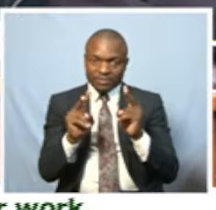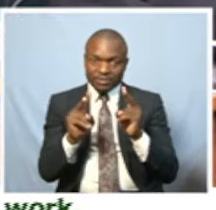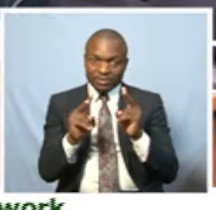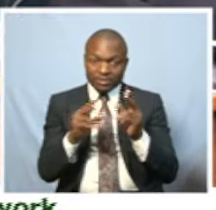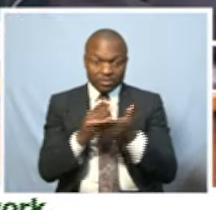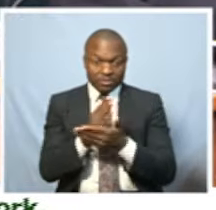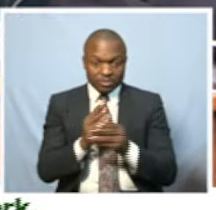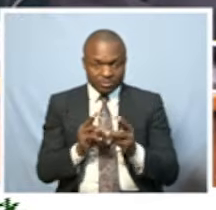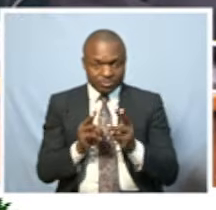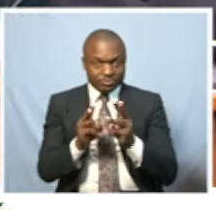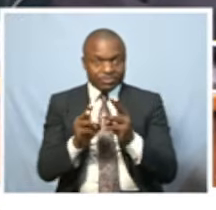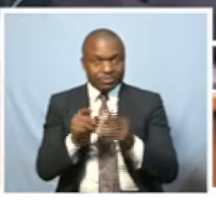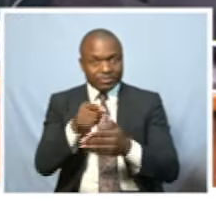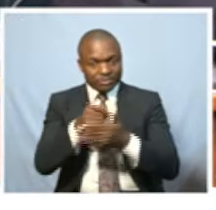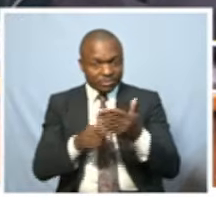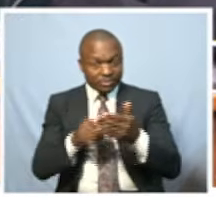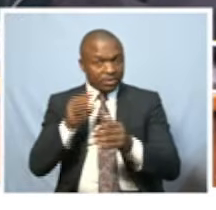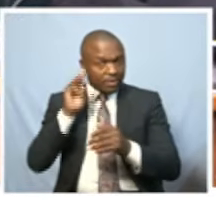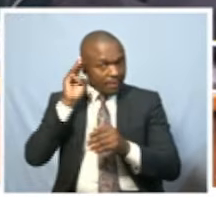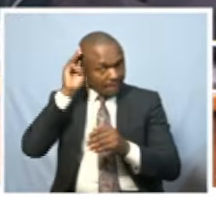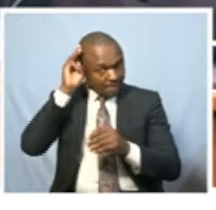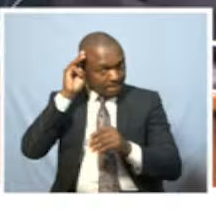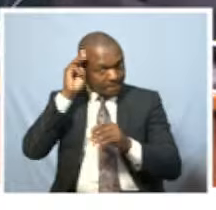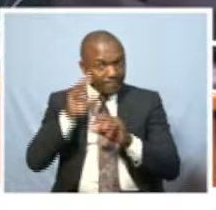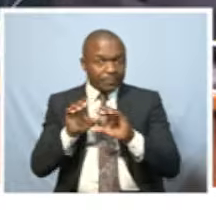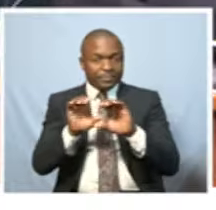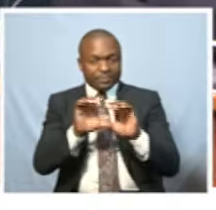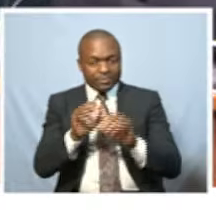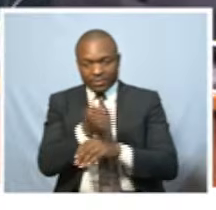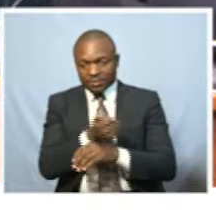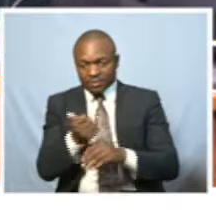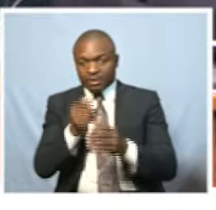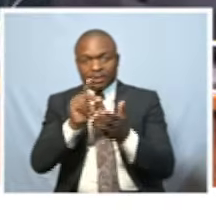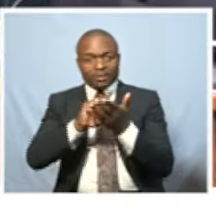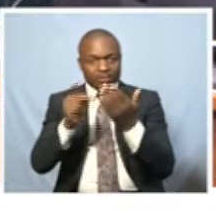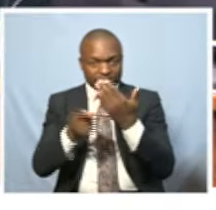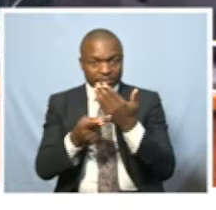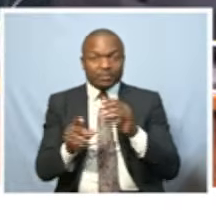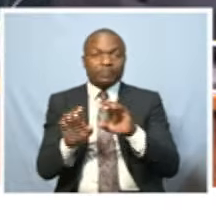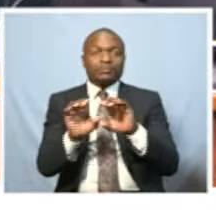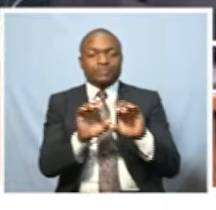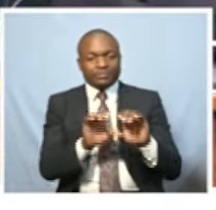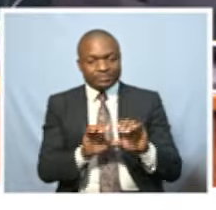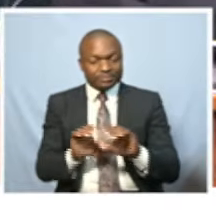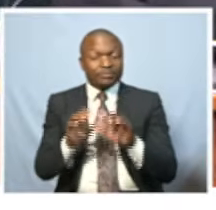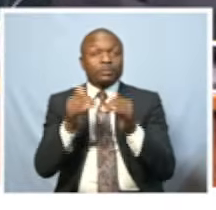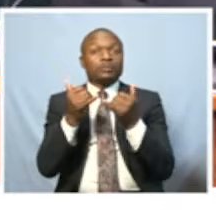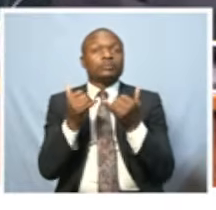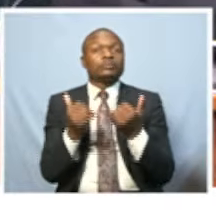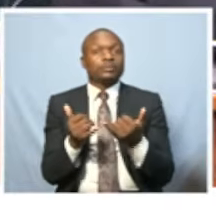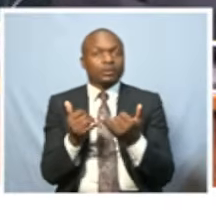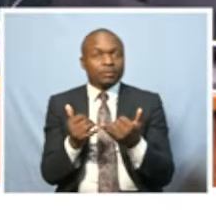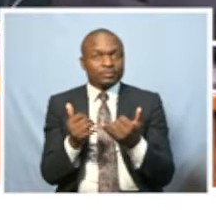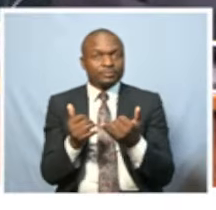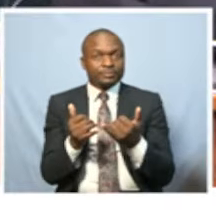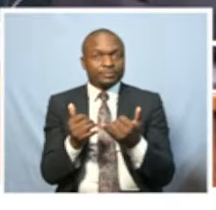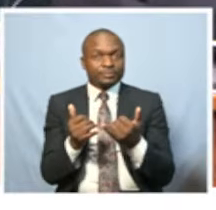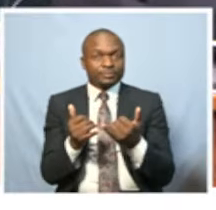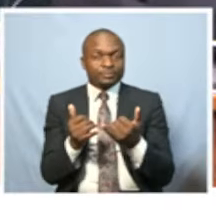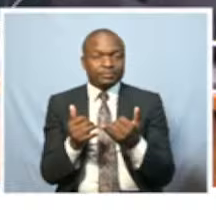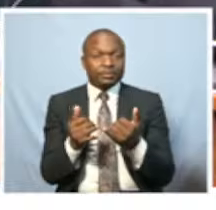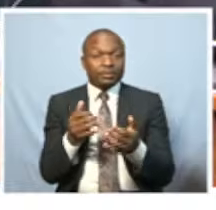manner, what the ministry has done and what other programs are doing. Now, when it comes to the